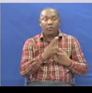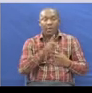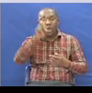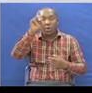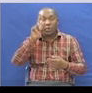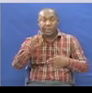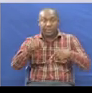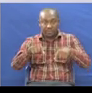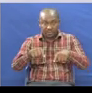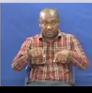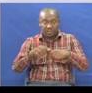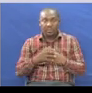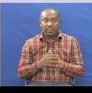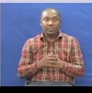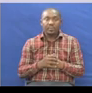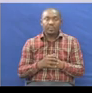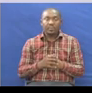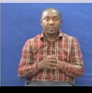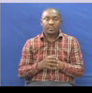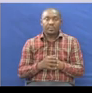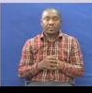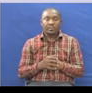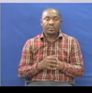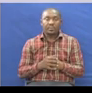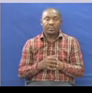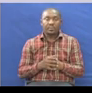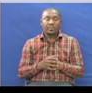Solve the equation